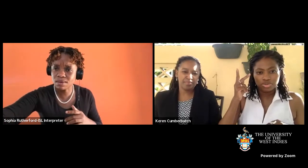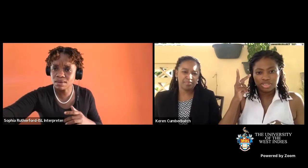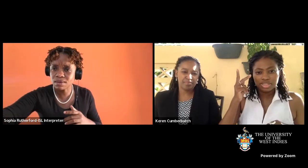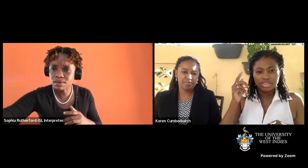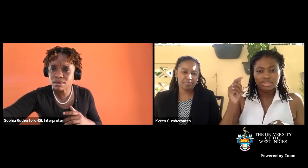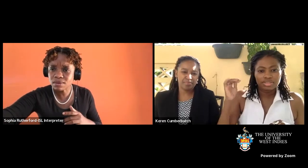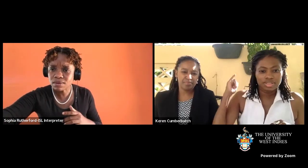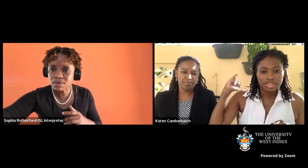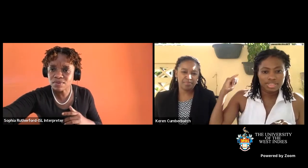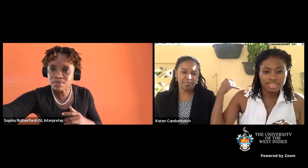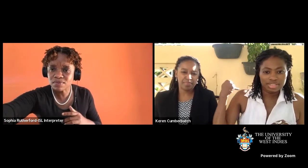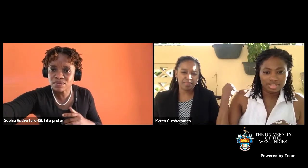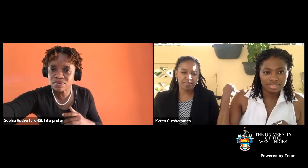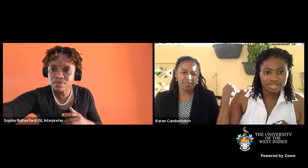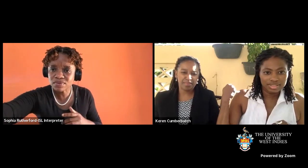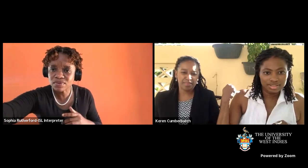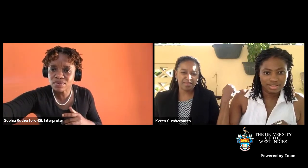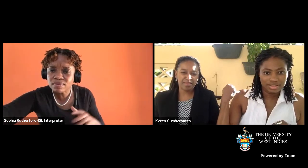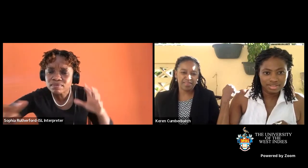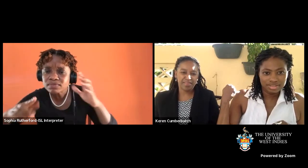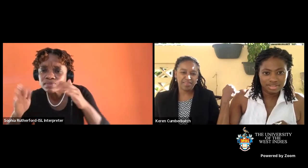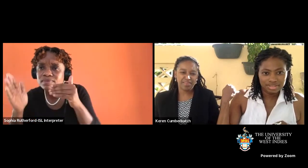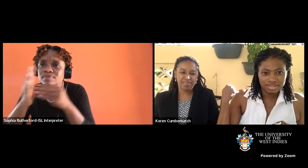Dr. Jones is this.